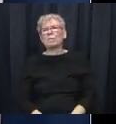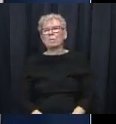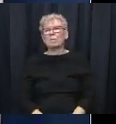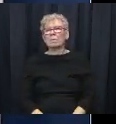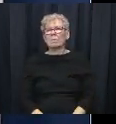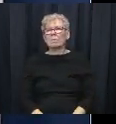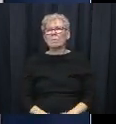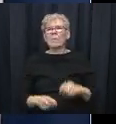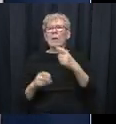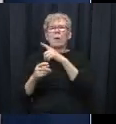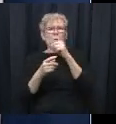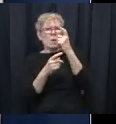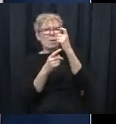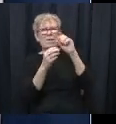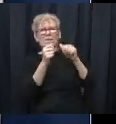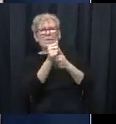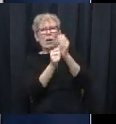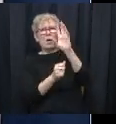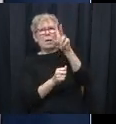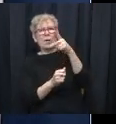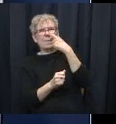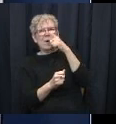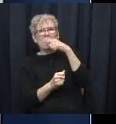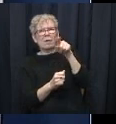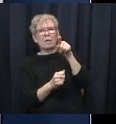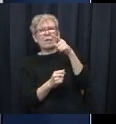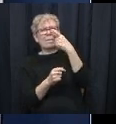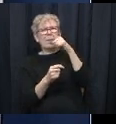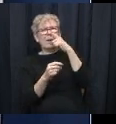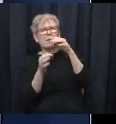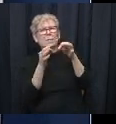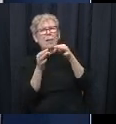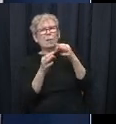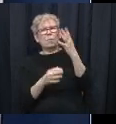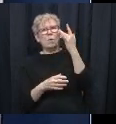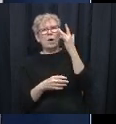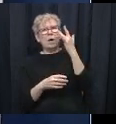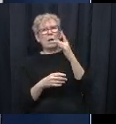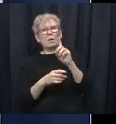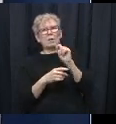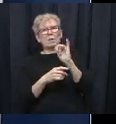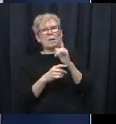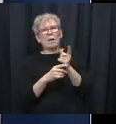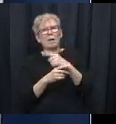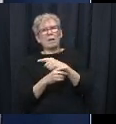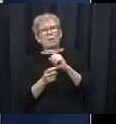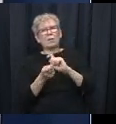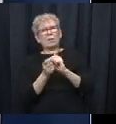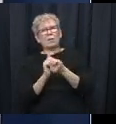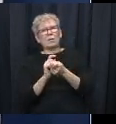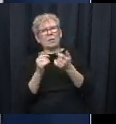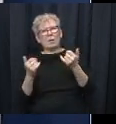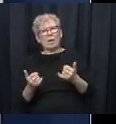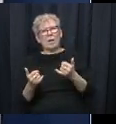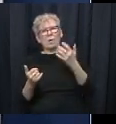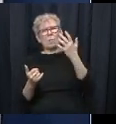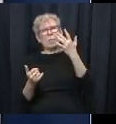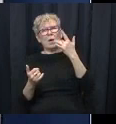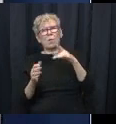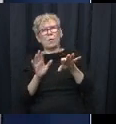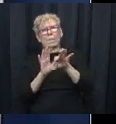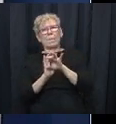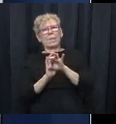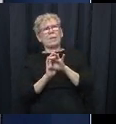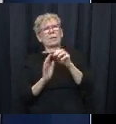why move the dial now? Why specifically tomorrow, February 6th, was chosen as this is when we can change